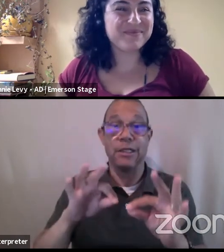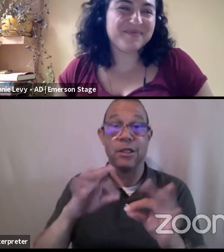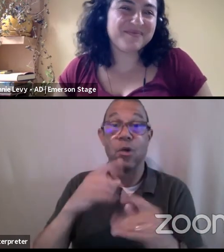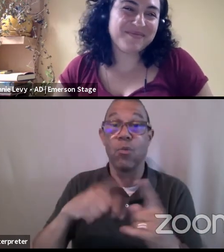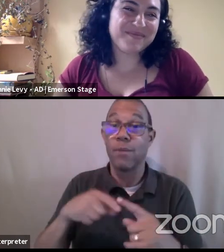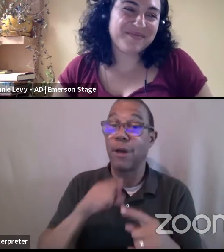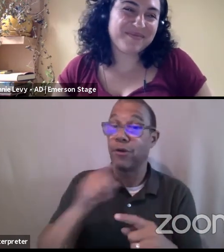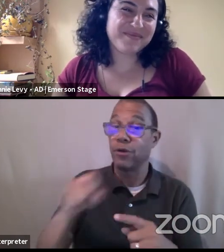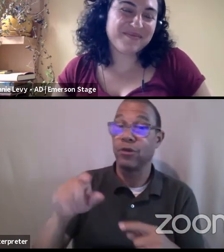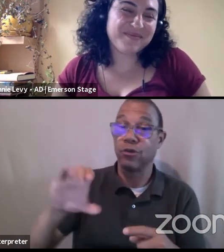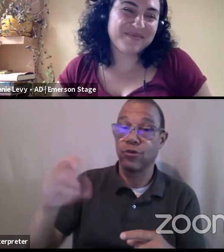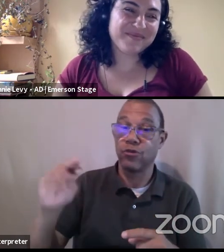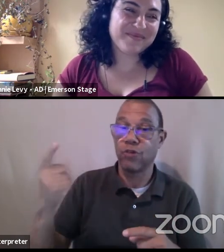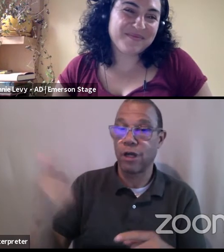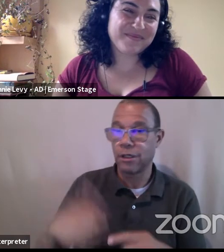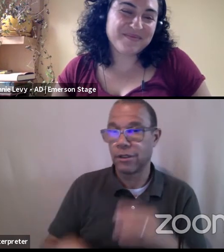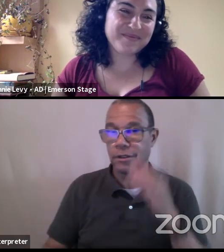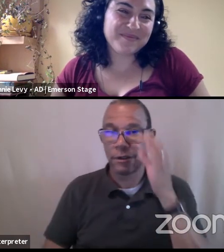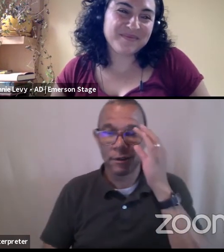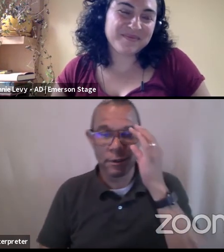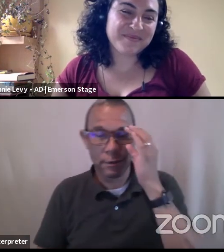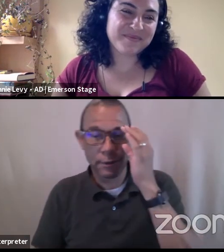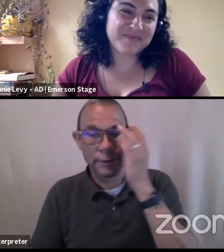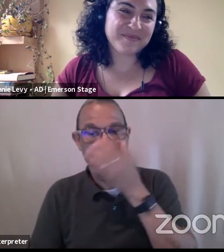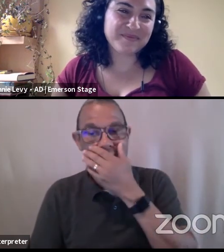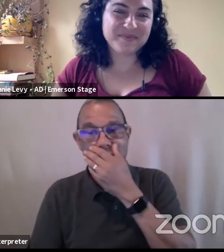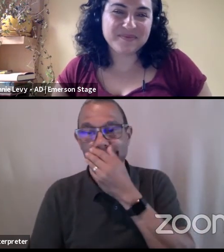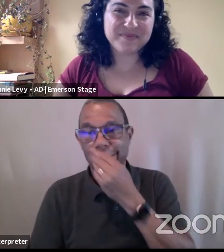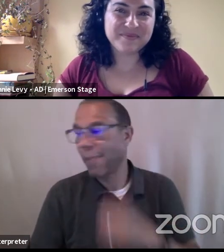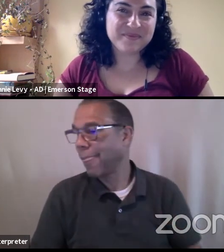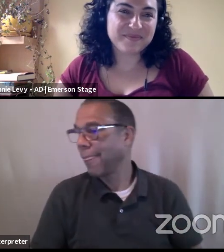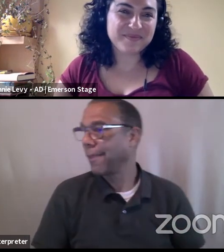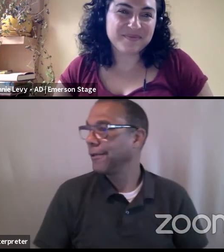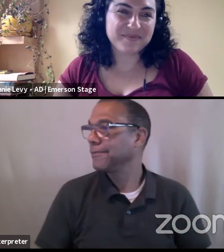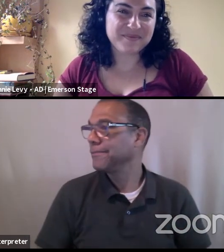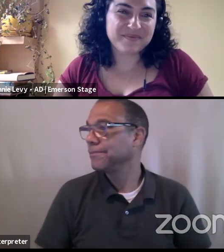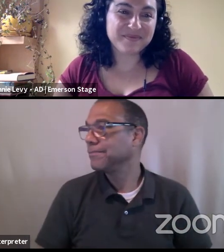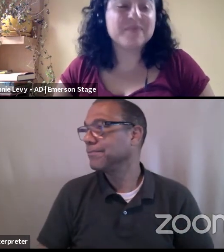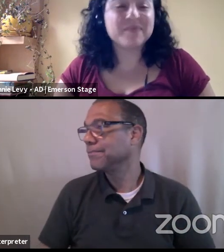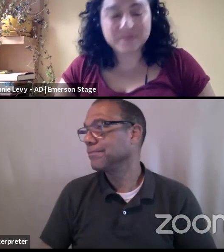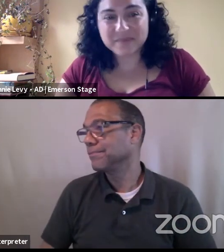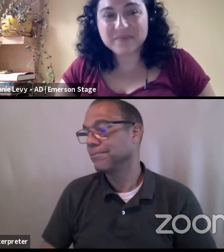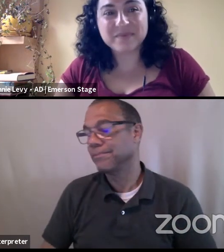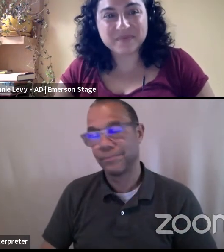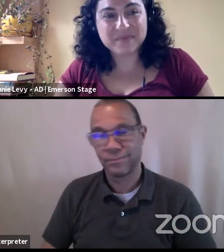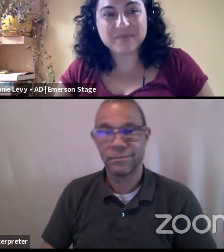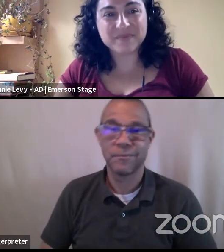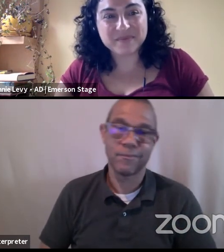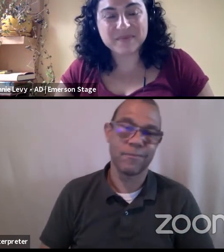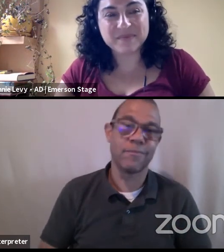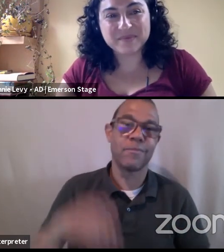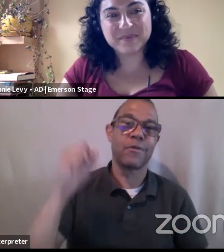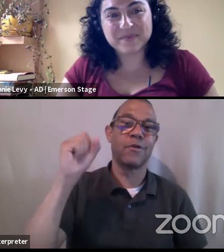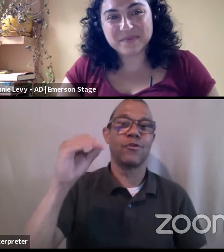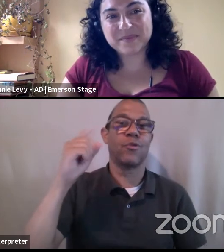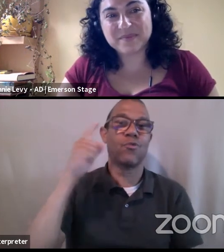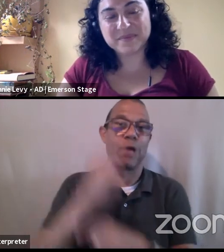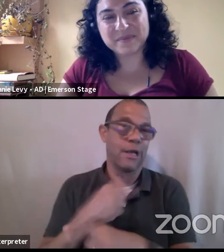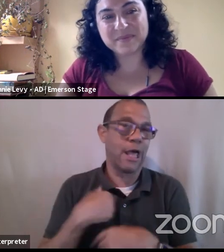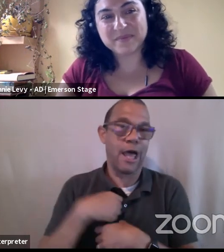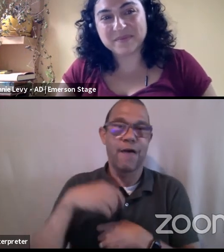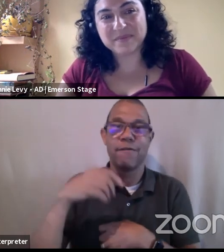yeah uh uh besides this the plague 2.0 for 21 i'm also